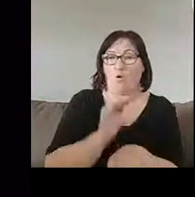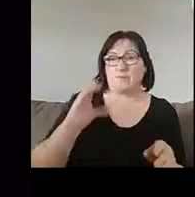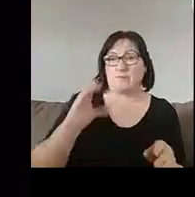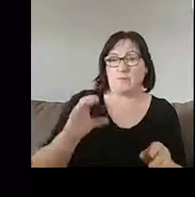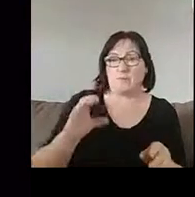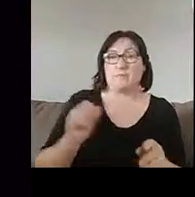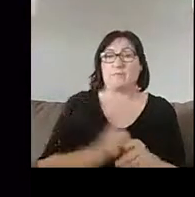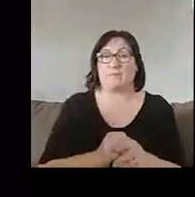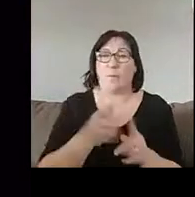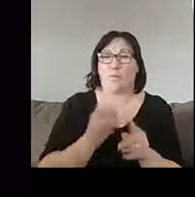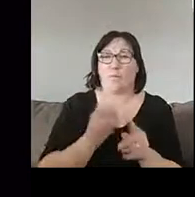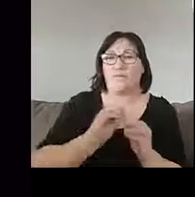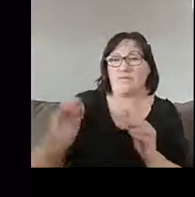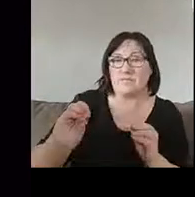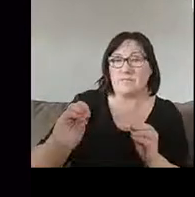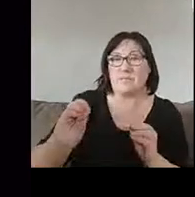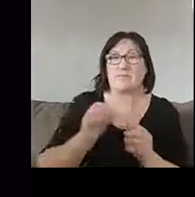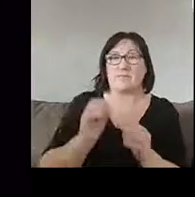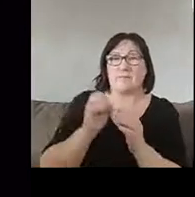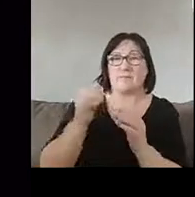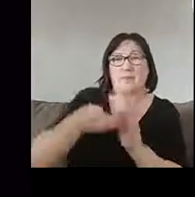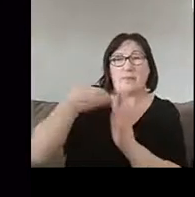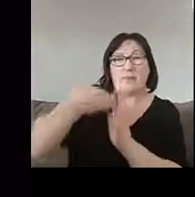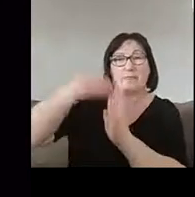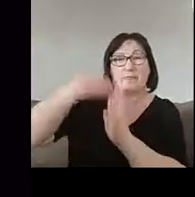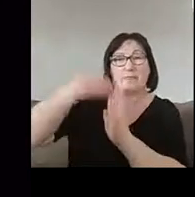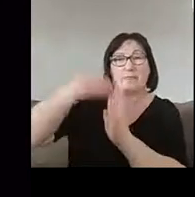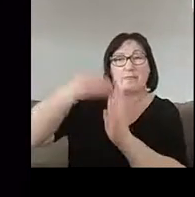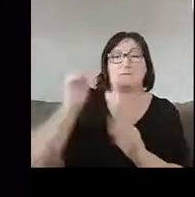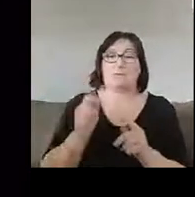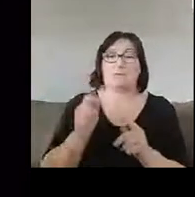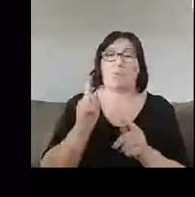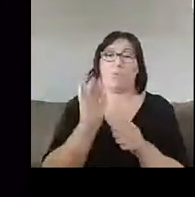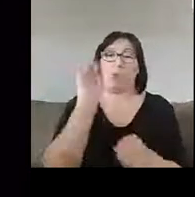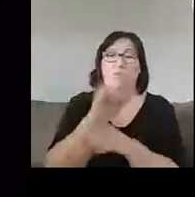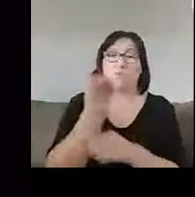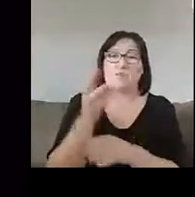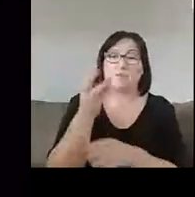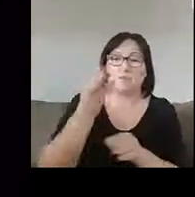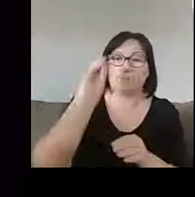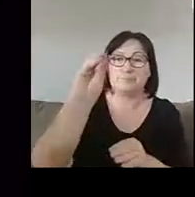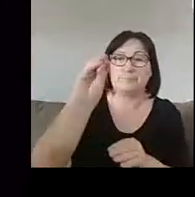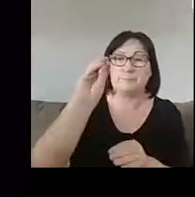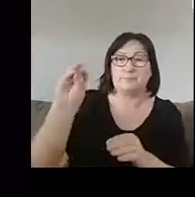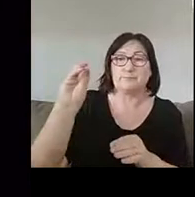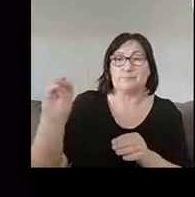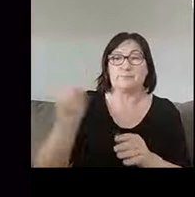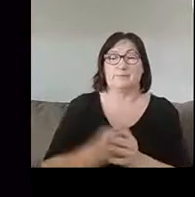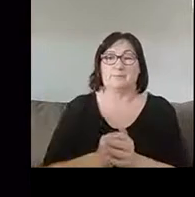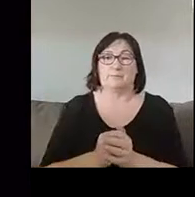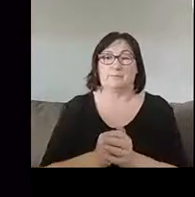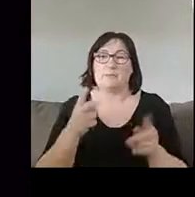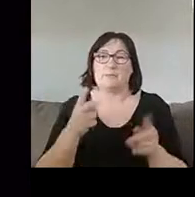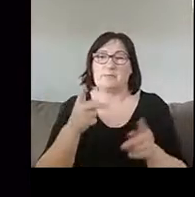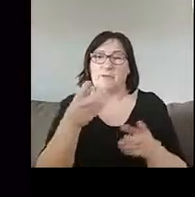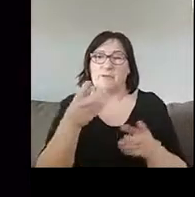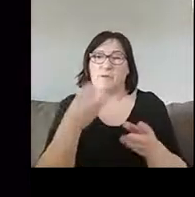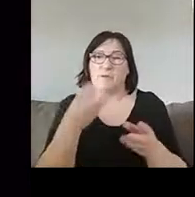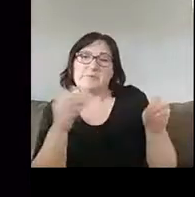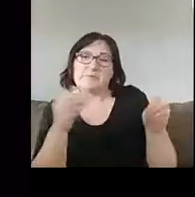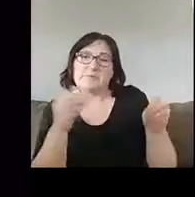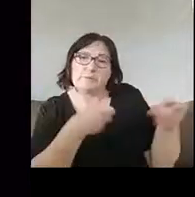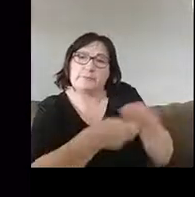interest or dividends income or foreign interest. If you have a small little trade on the sideline, it will be your